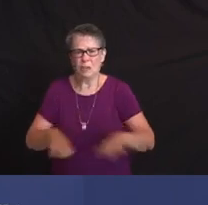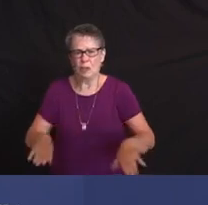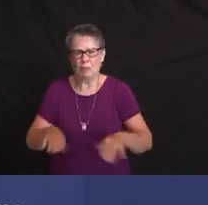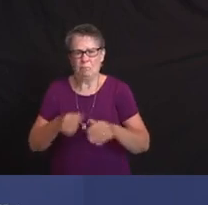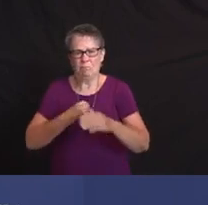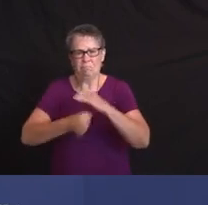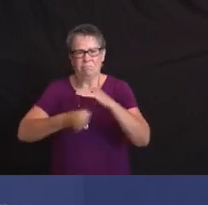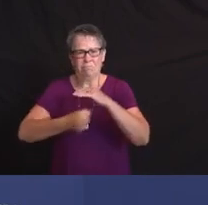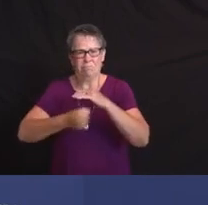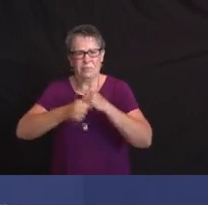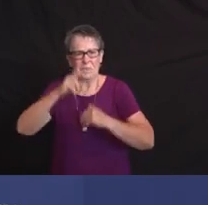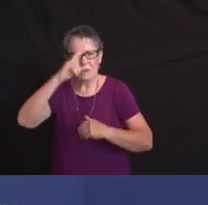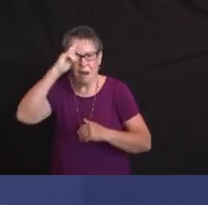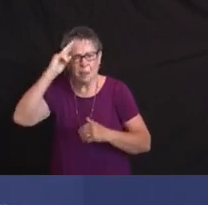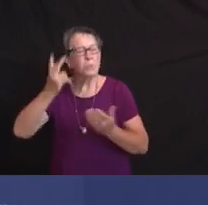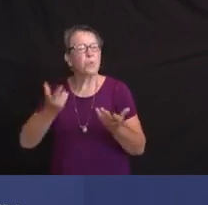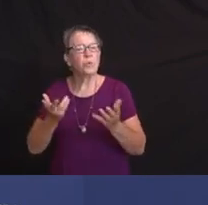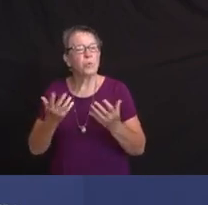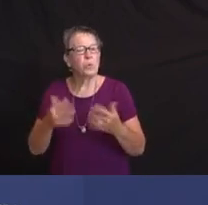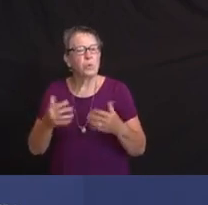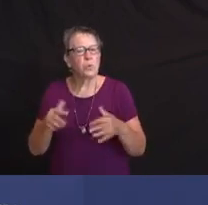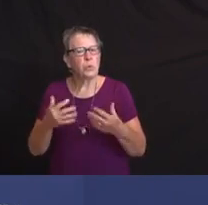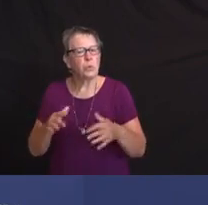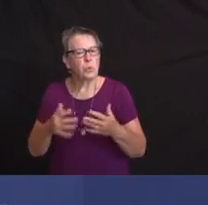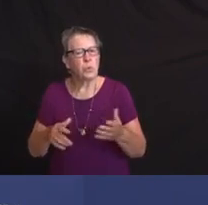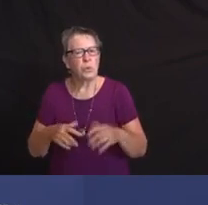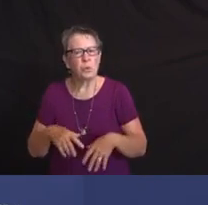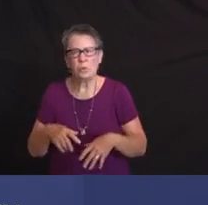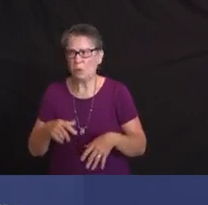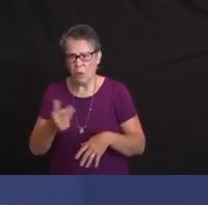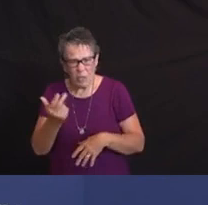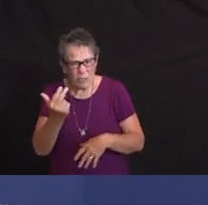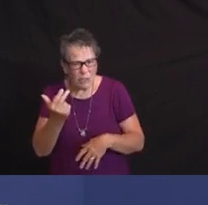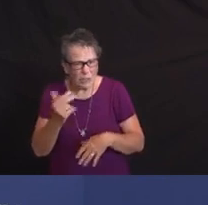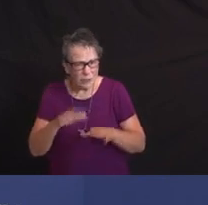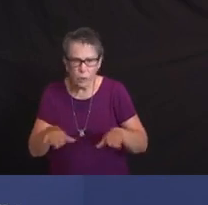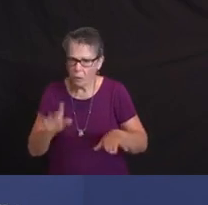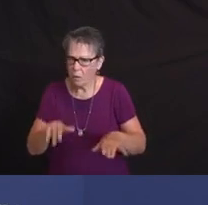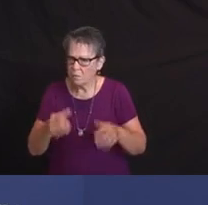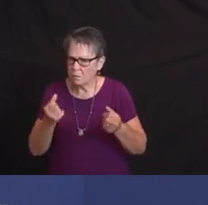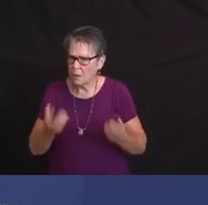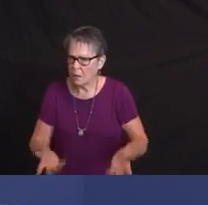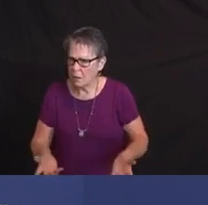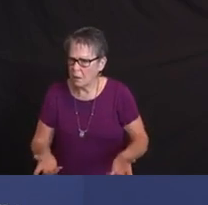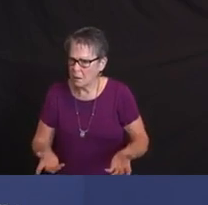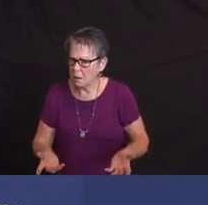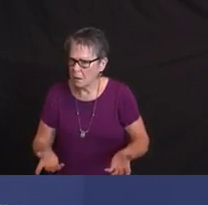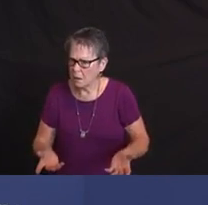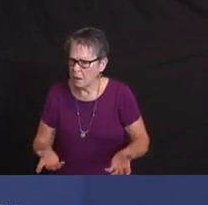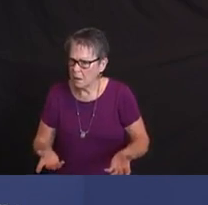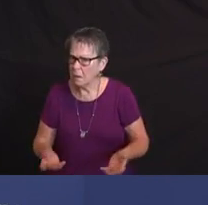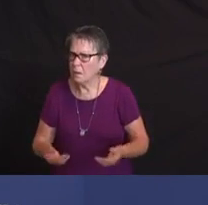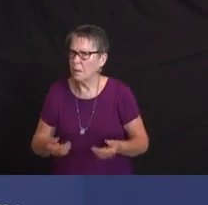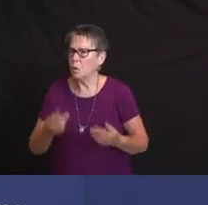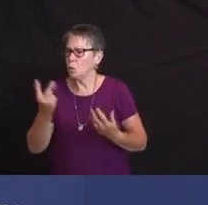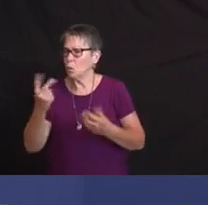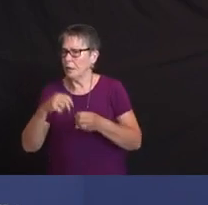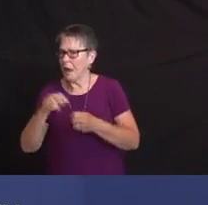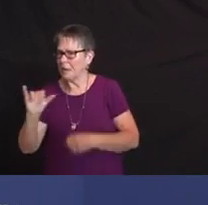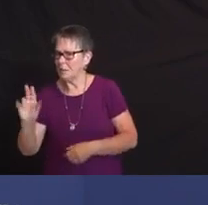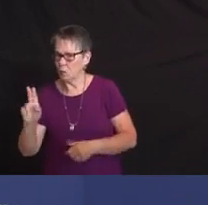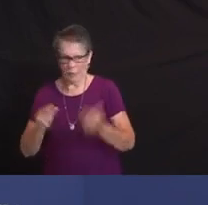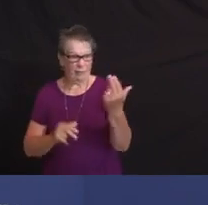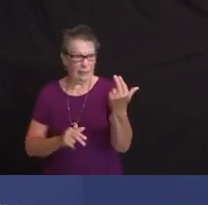night, there are 13 children hospitalized with COVID in New Jersey, including 2 in intensive care units.